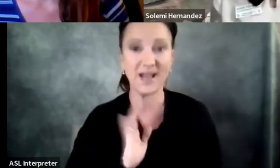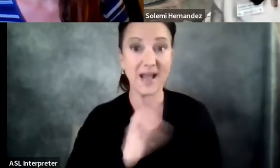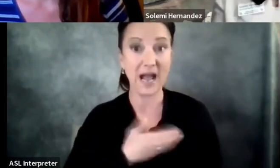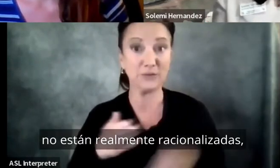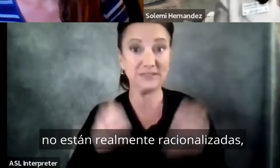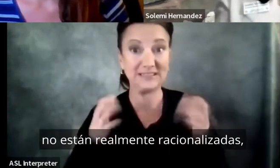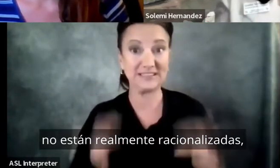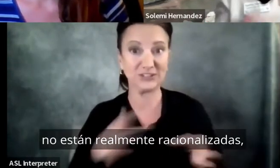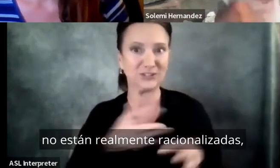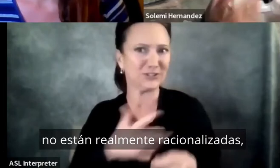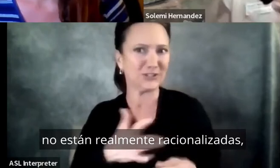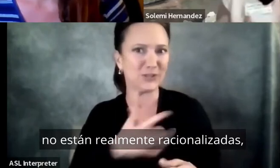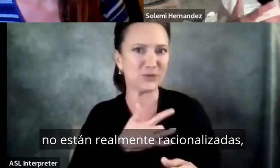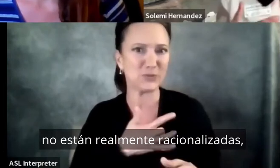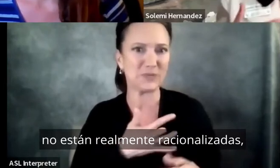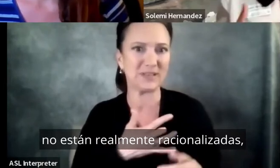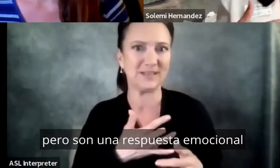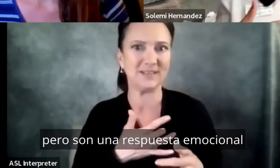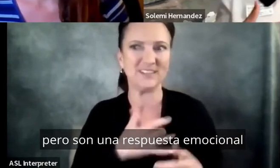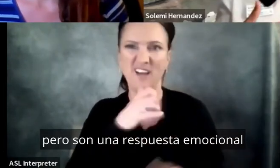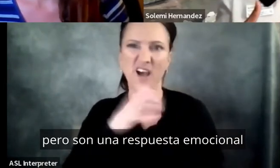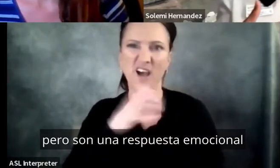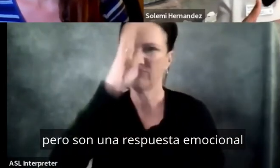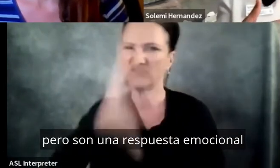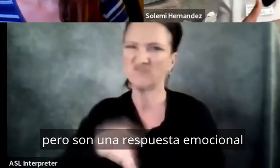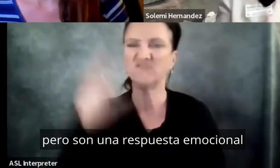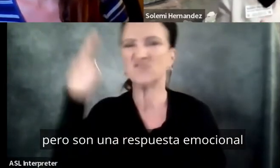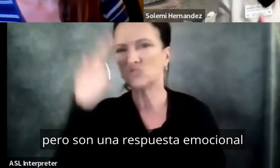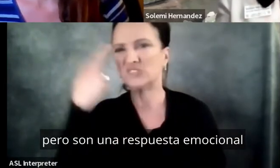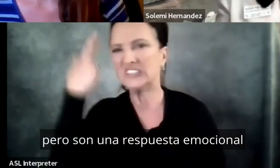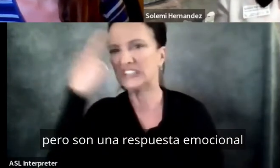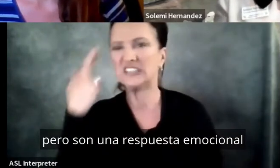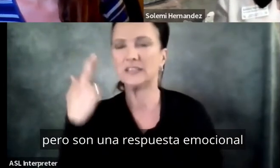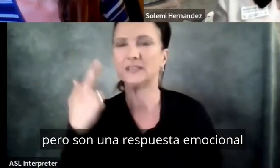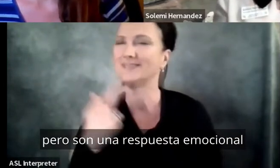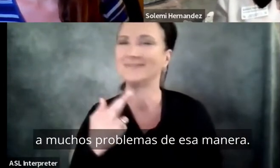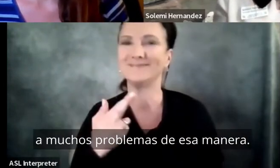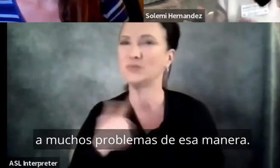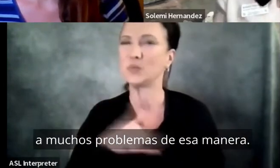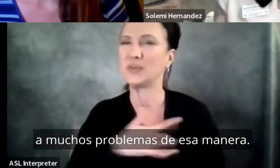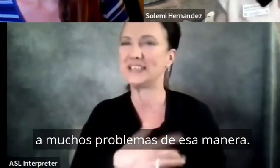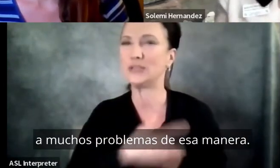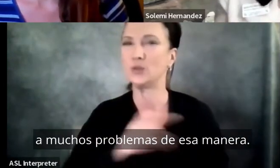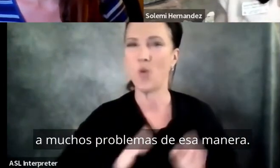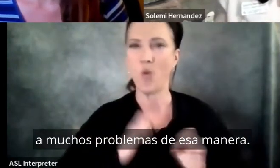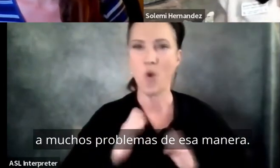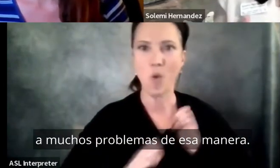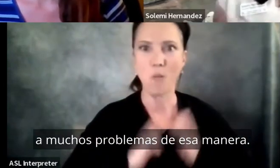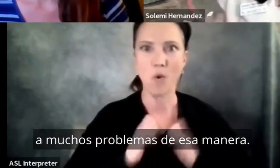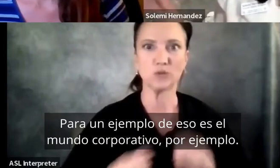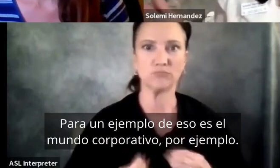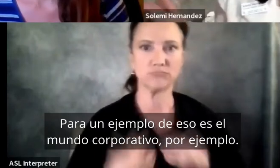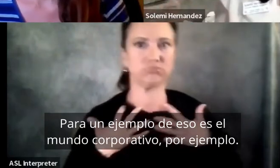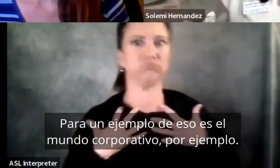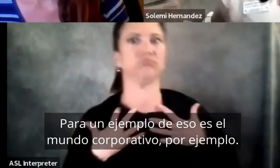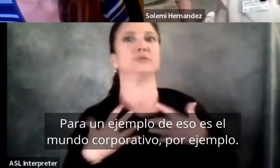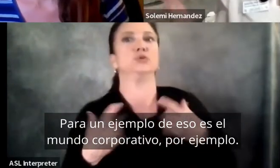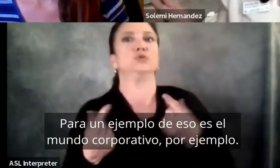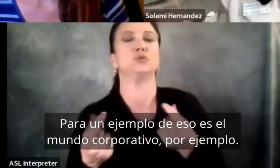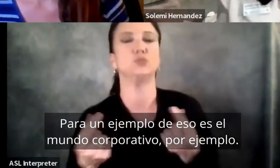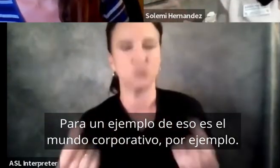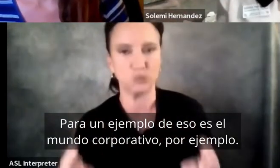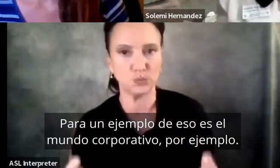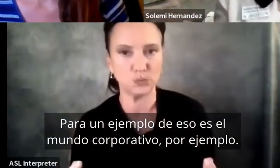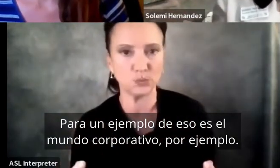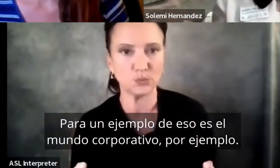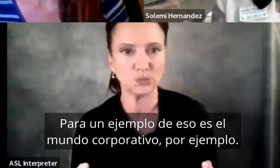taking are not really rationalized, but they're an emotional response to many issues. In that way,